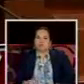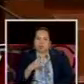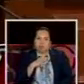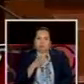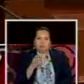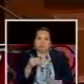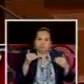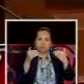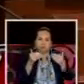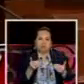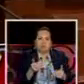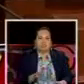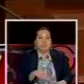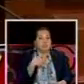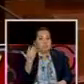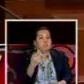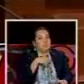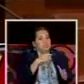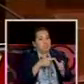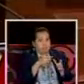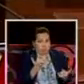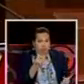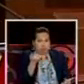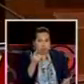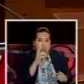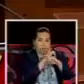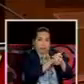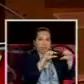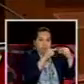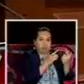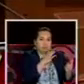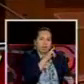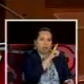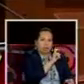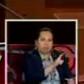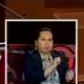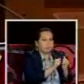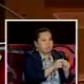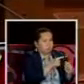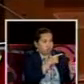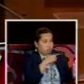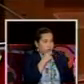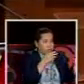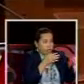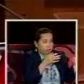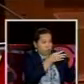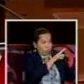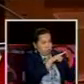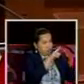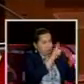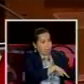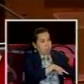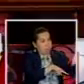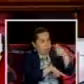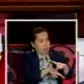So, nung matapos po, sinabi nyo, hindi na po pinayagang magtanong. Ano na po ang nangyari nung hindi na po nagkaroon ng tanungan?